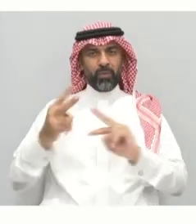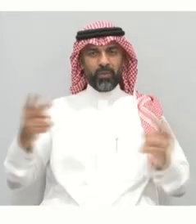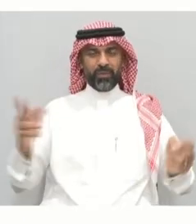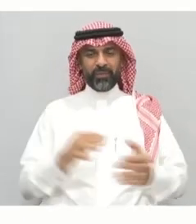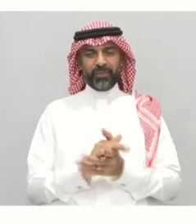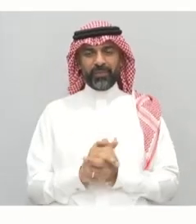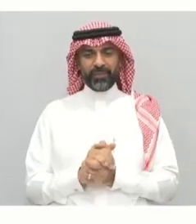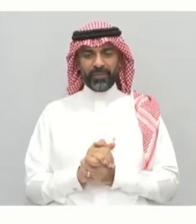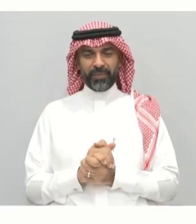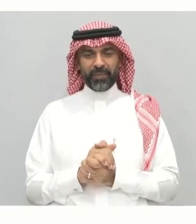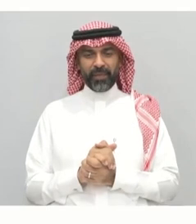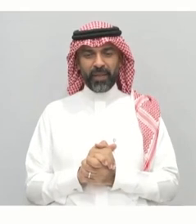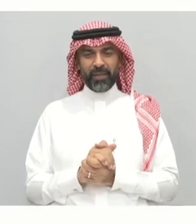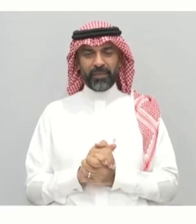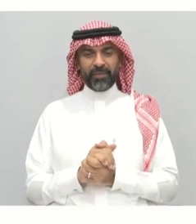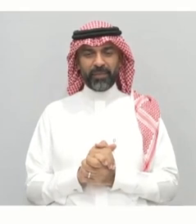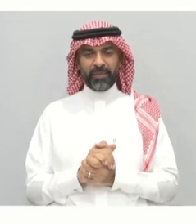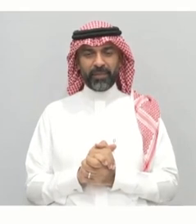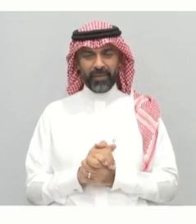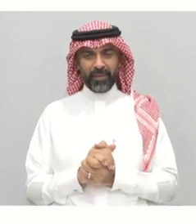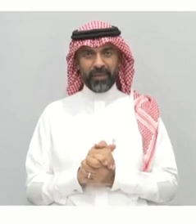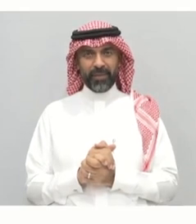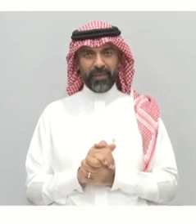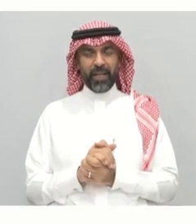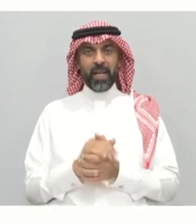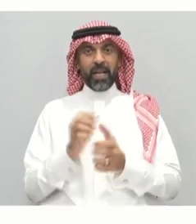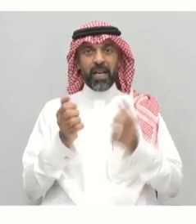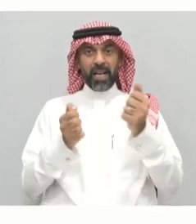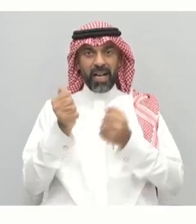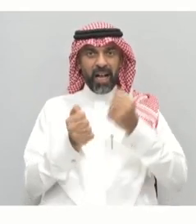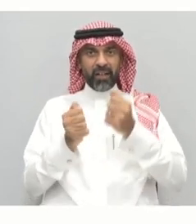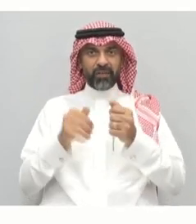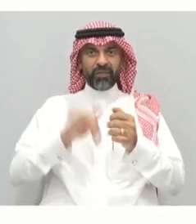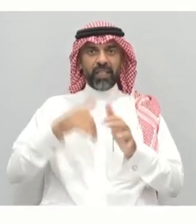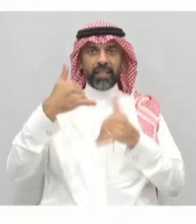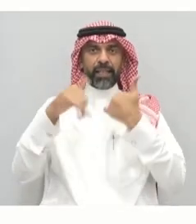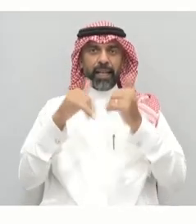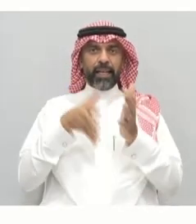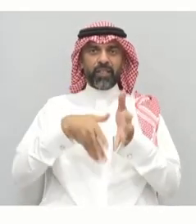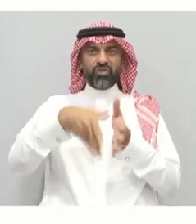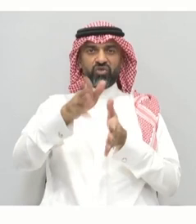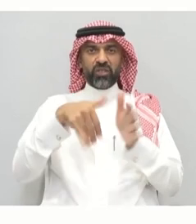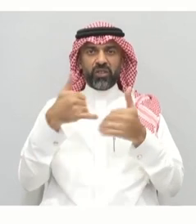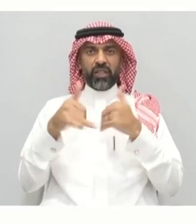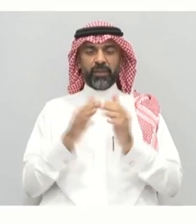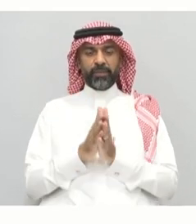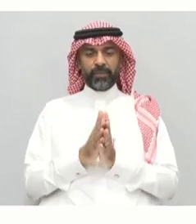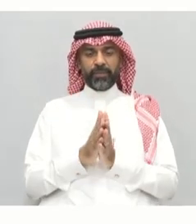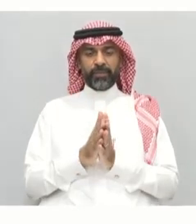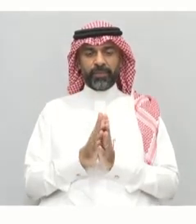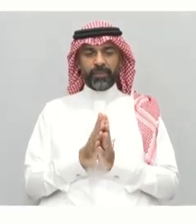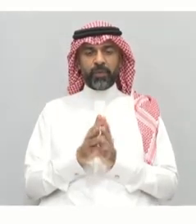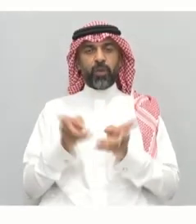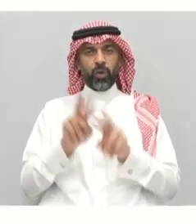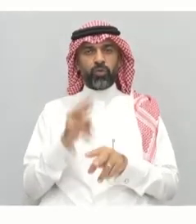so the cars on the road. Very good. That's good. Okay, on the road. What else can you